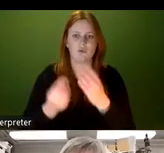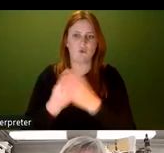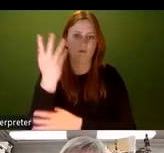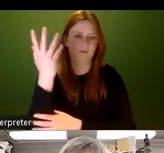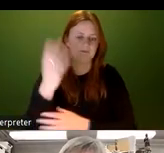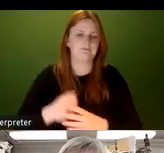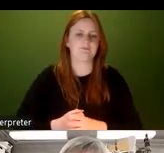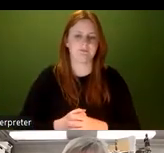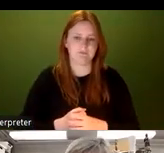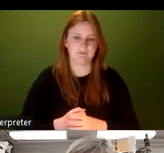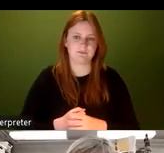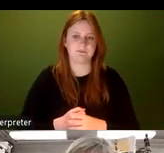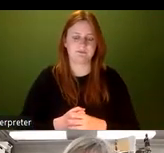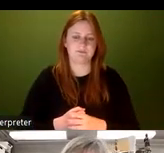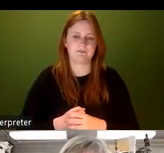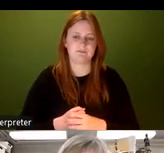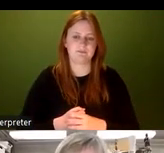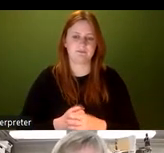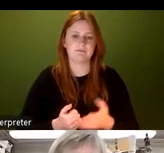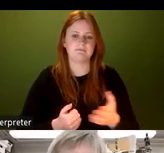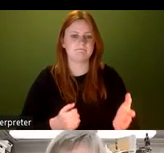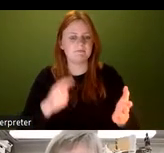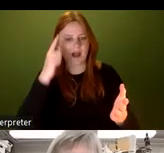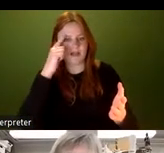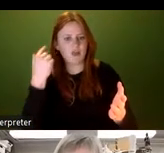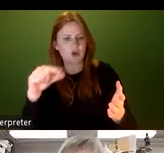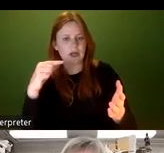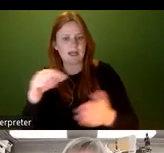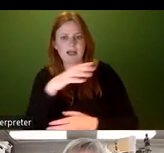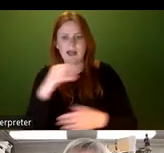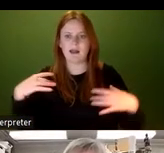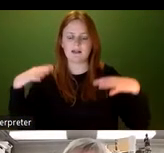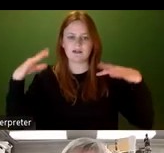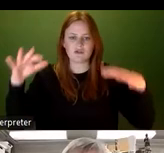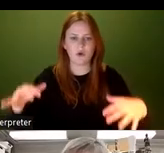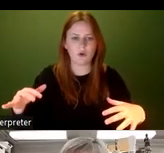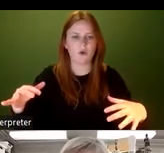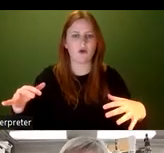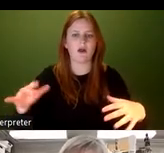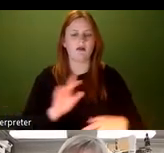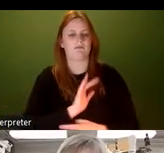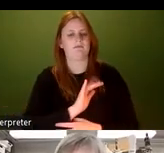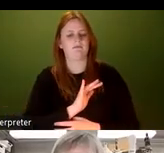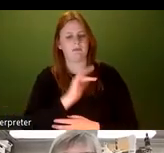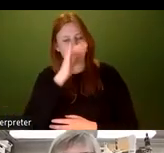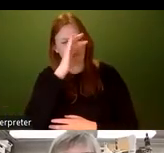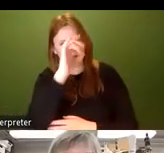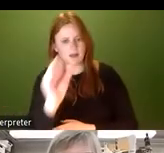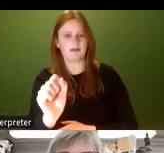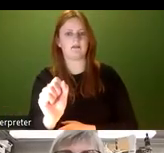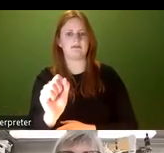in this case, I was really attracted to the green plus the snow, very much pointing to